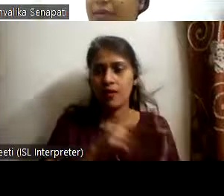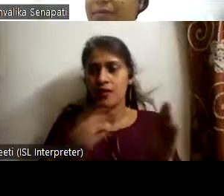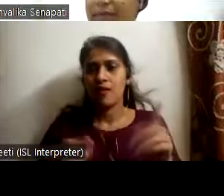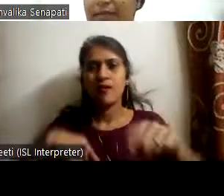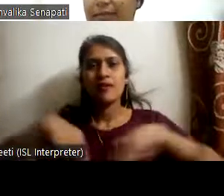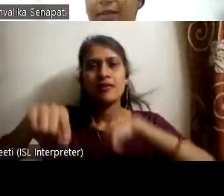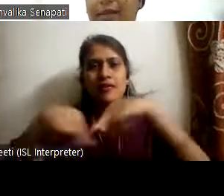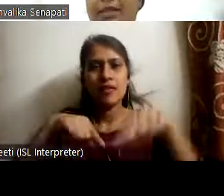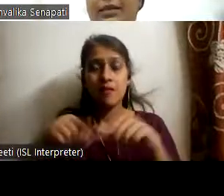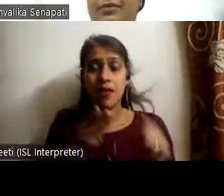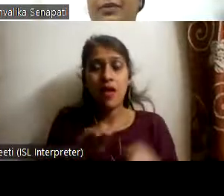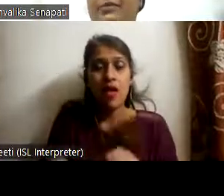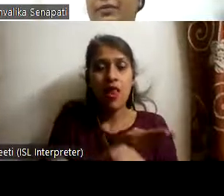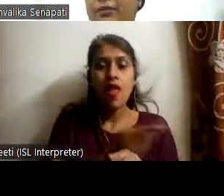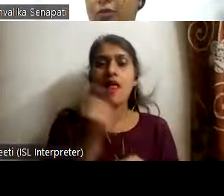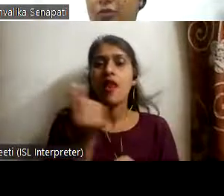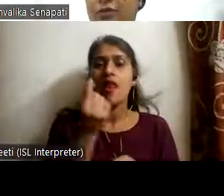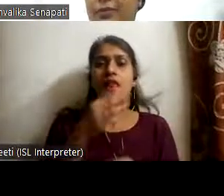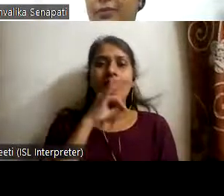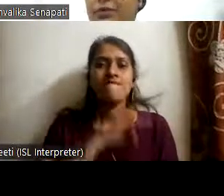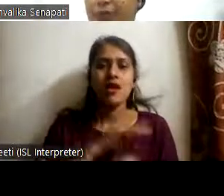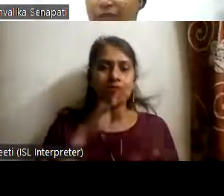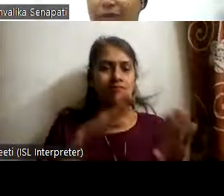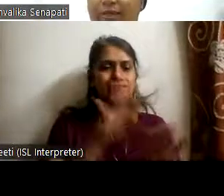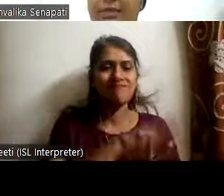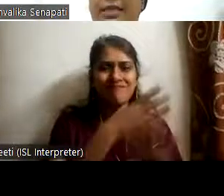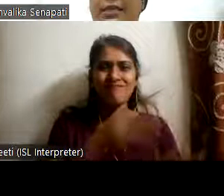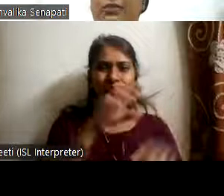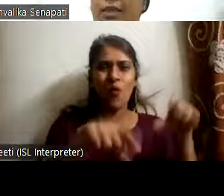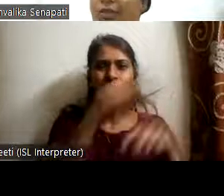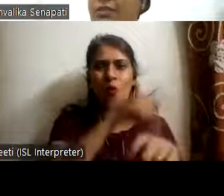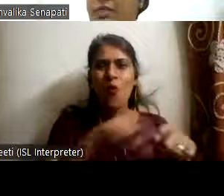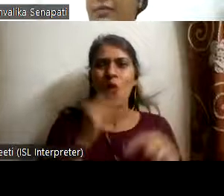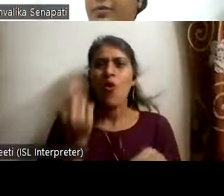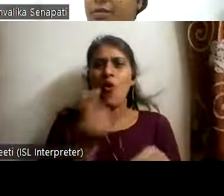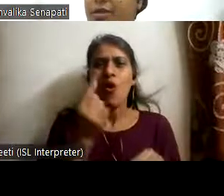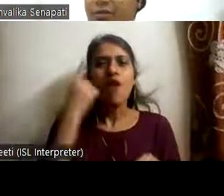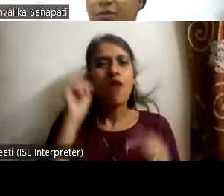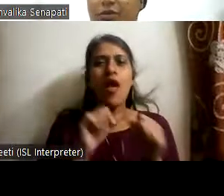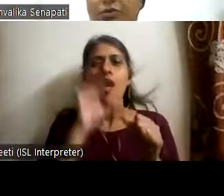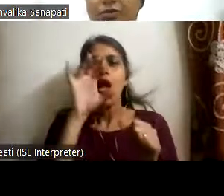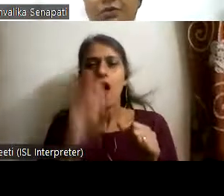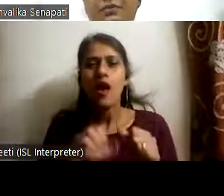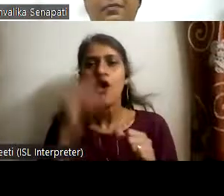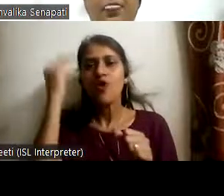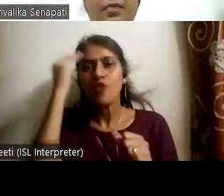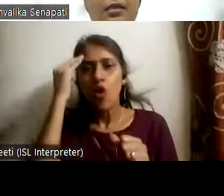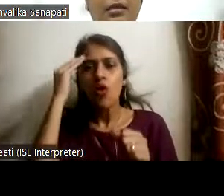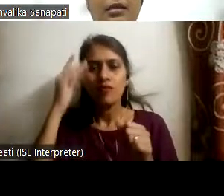Curb trams, again, similarly, curb trams from the road to the footpath, so the wheelchair can just get down, get on the zebra crossing and cross the road.